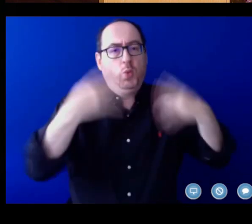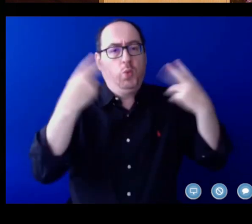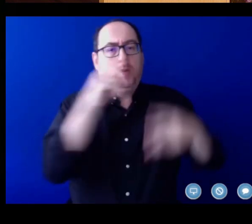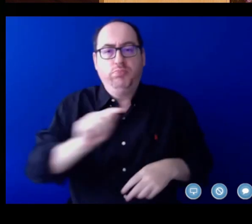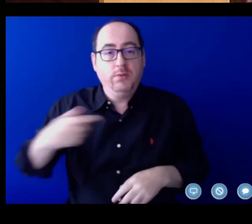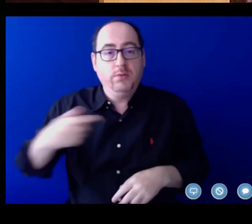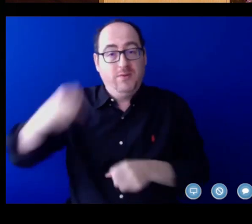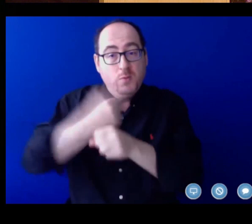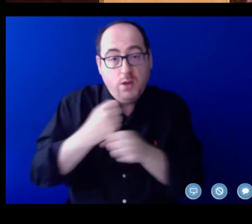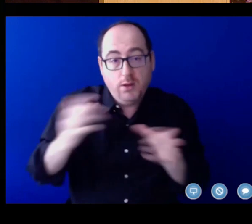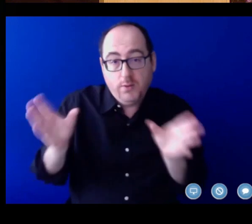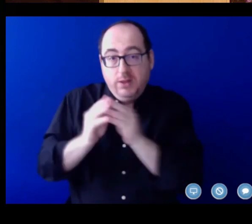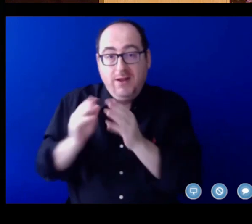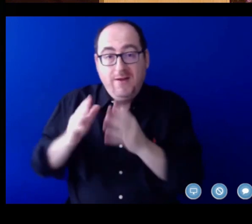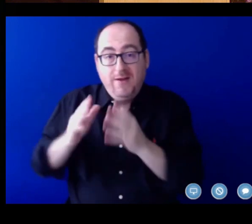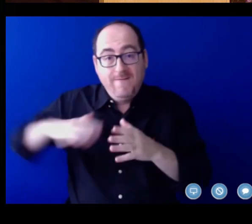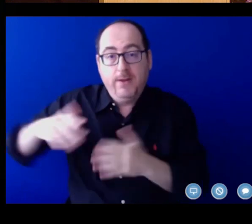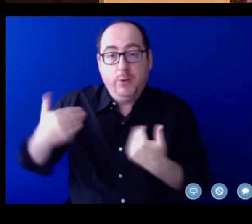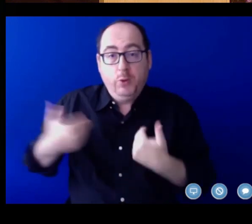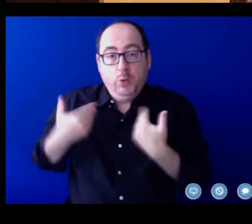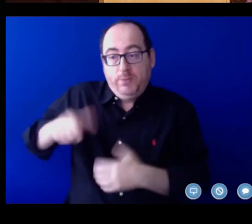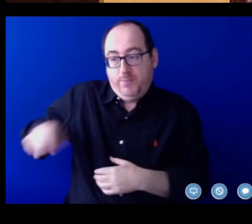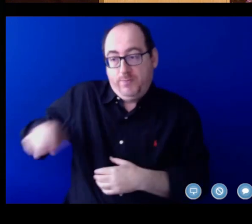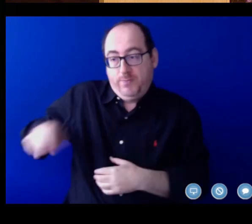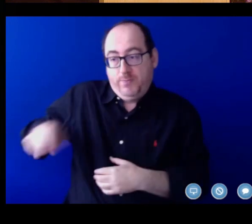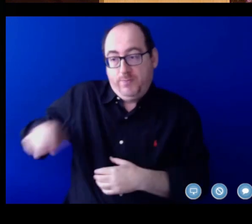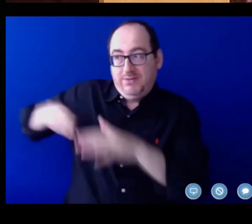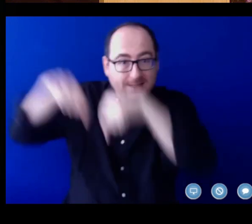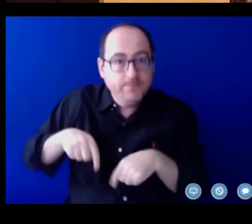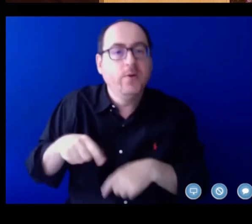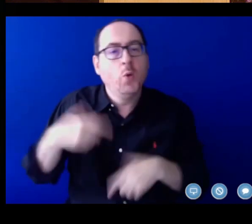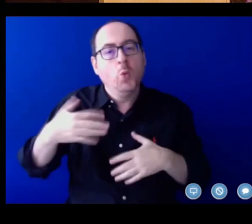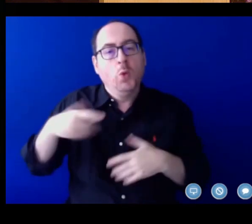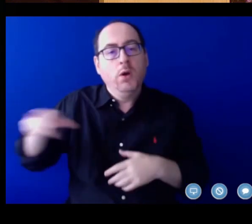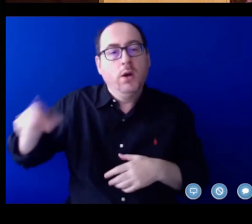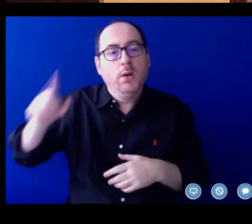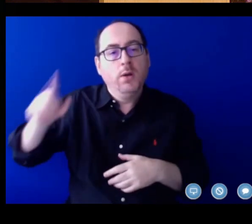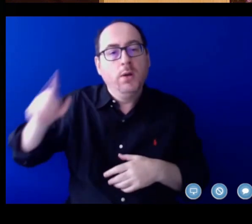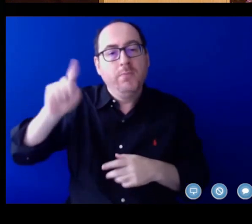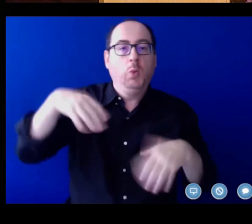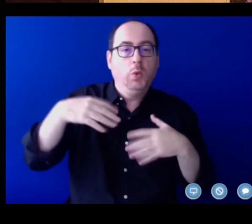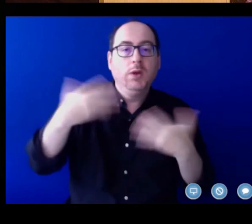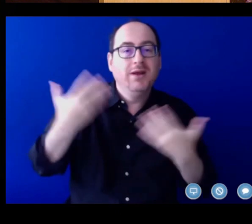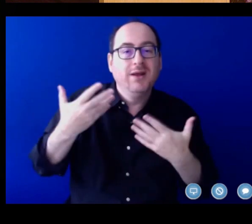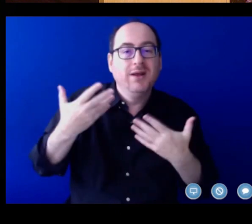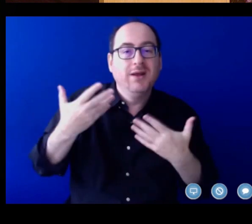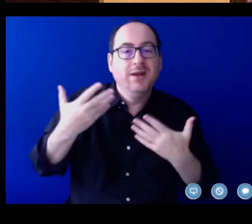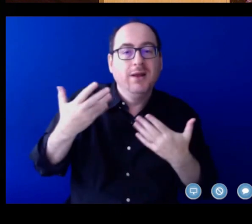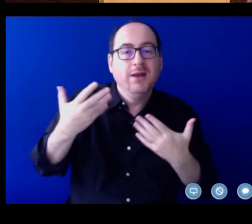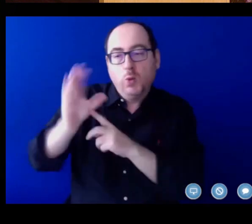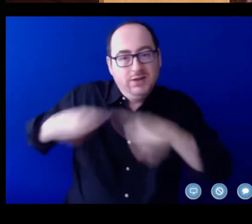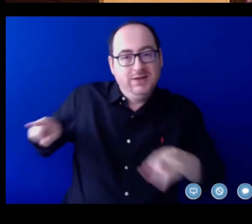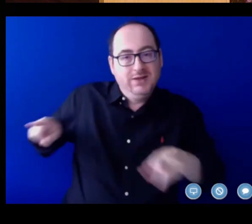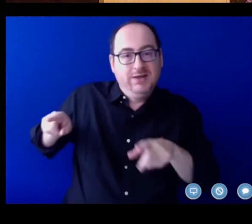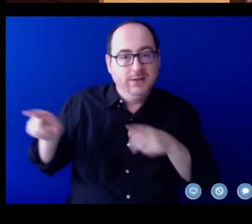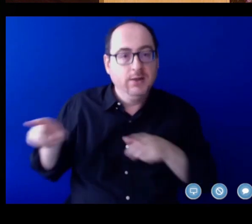dress, music, literature, and language, and these things are the relatively superficial components of culture. Below the surface